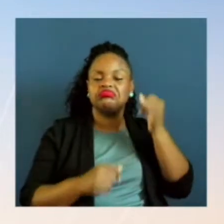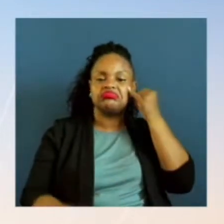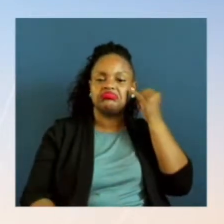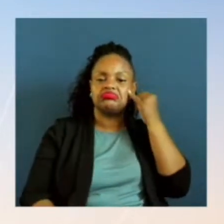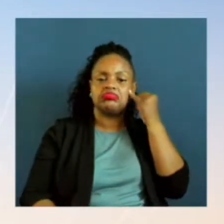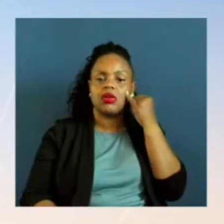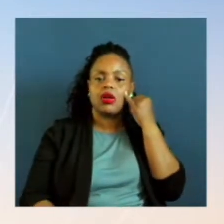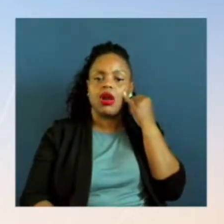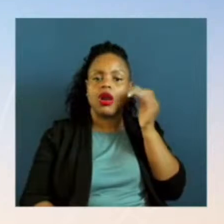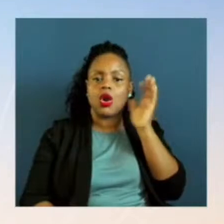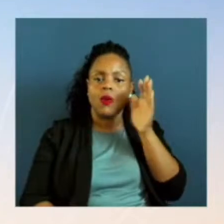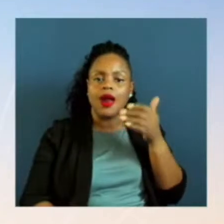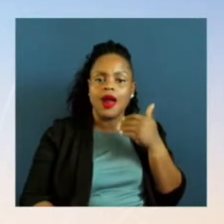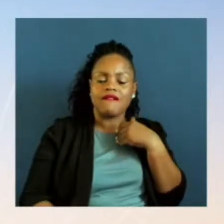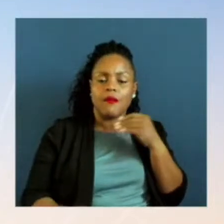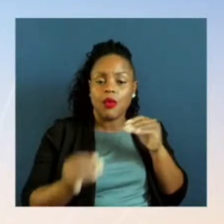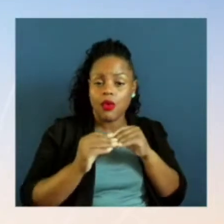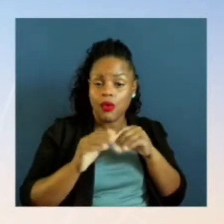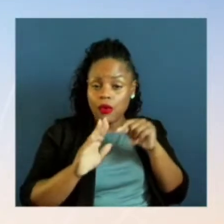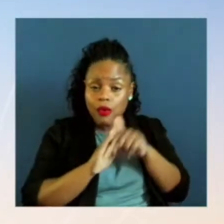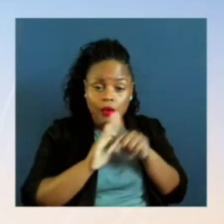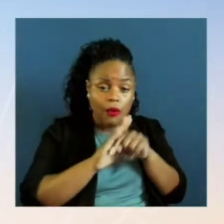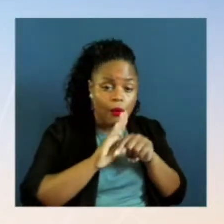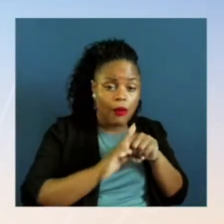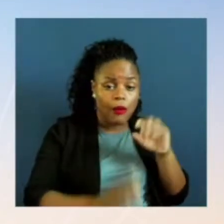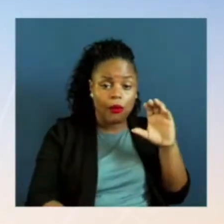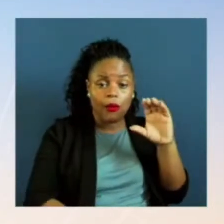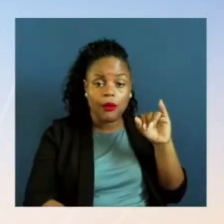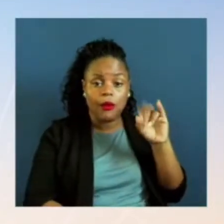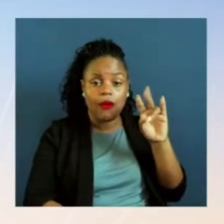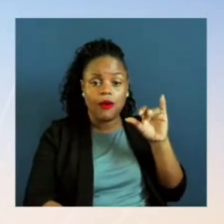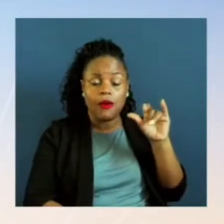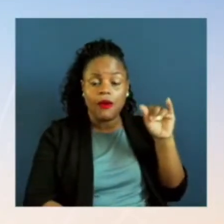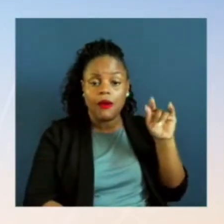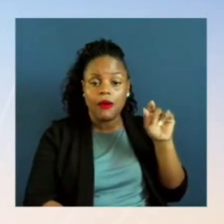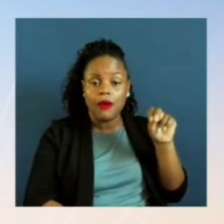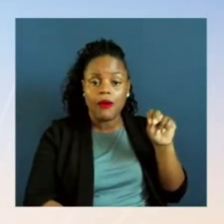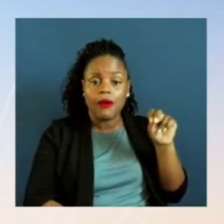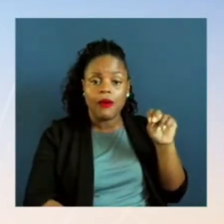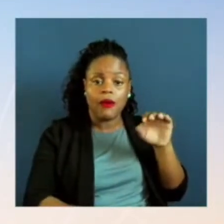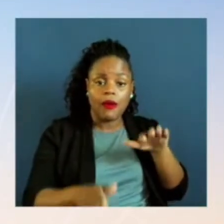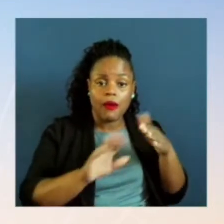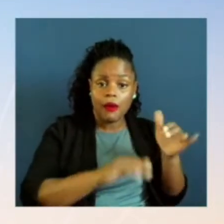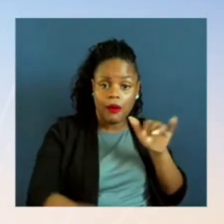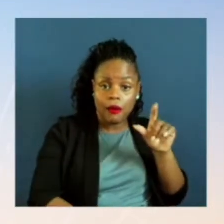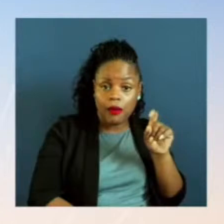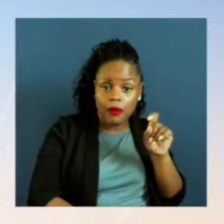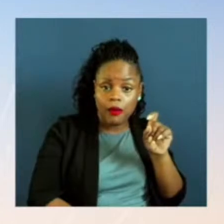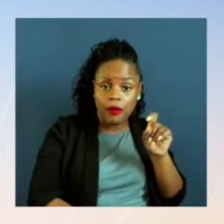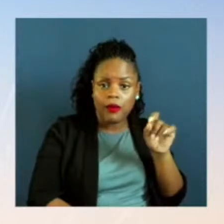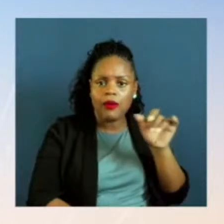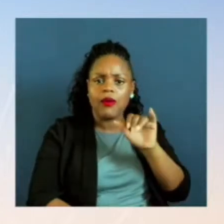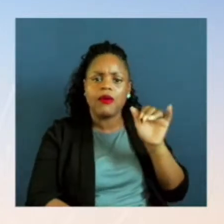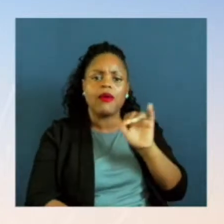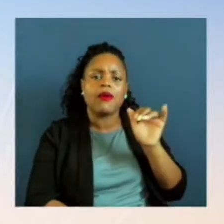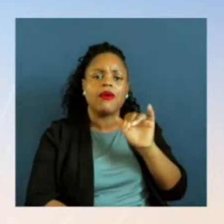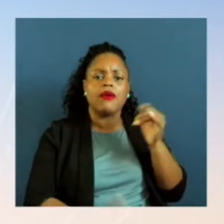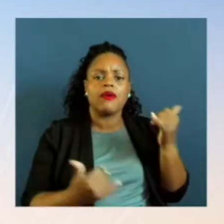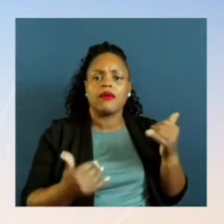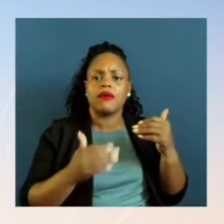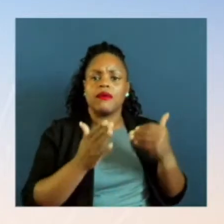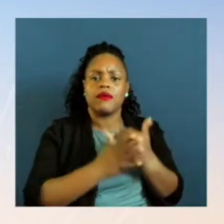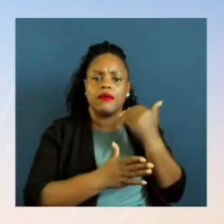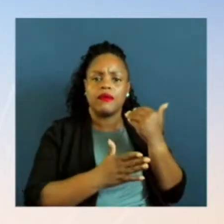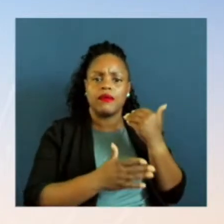civilian casualties often. I mean, how is this sort of the new era? It seems almost like business